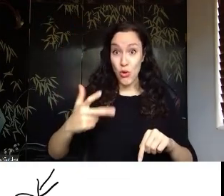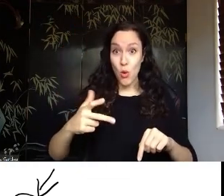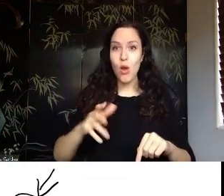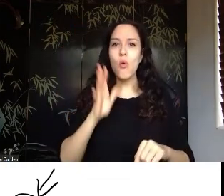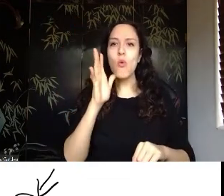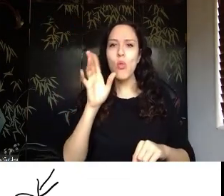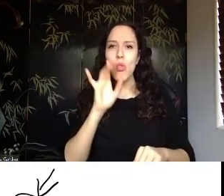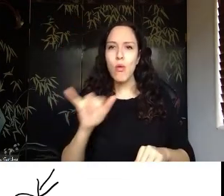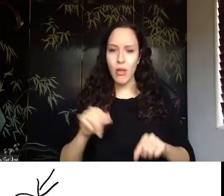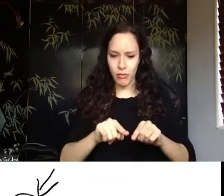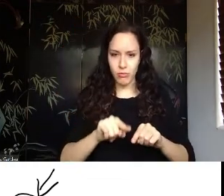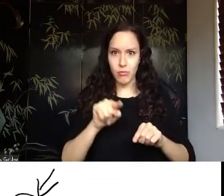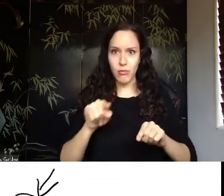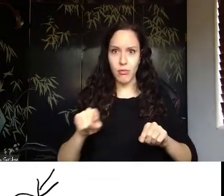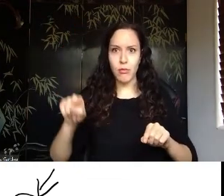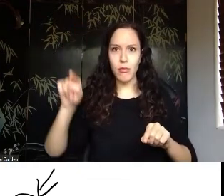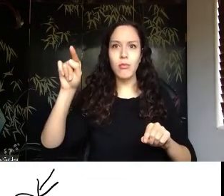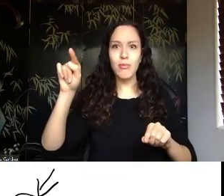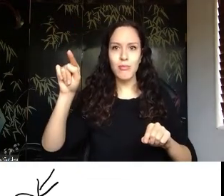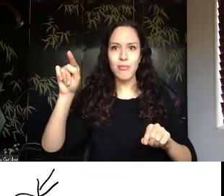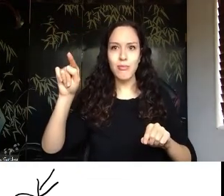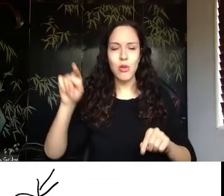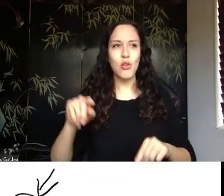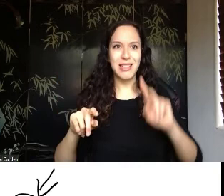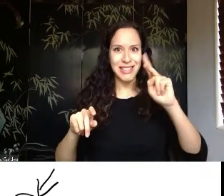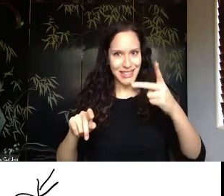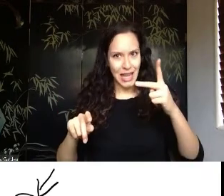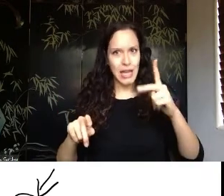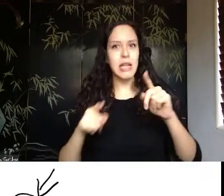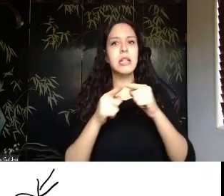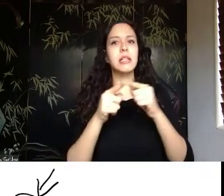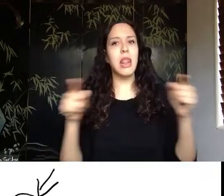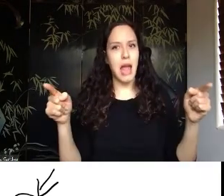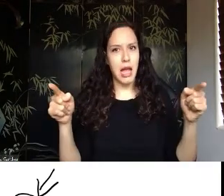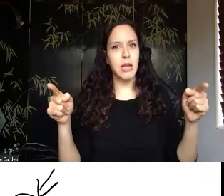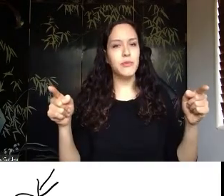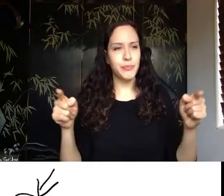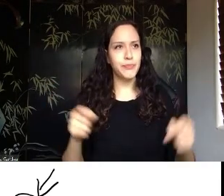that. Okay? All right, next slide.